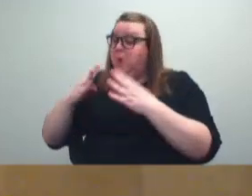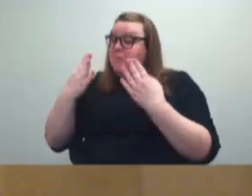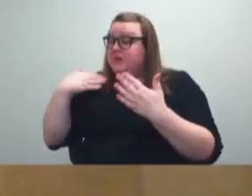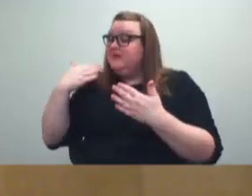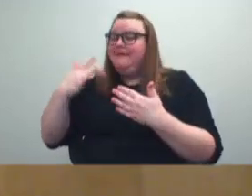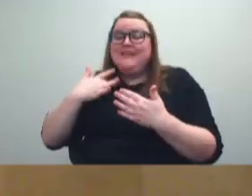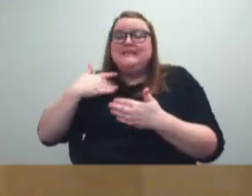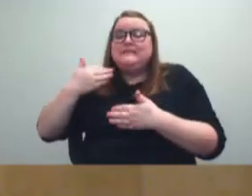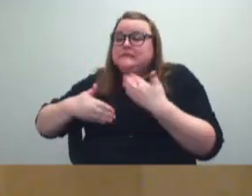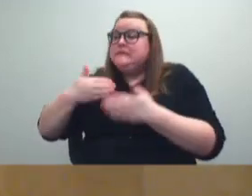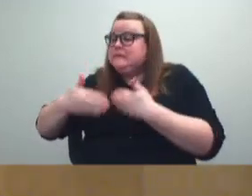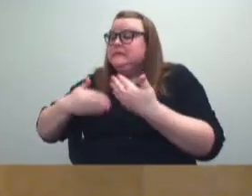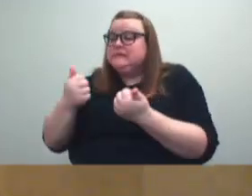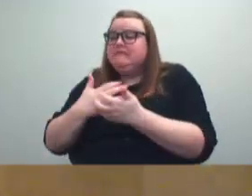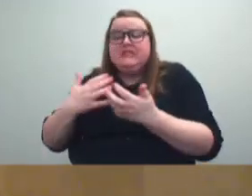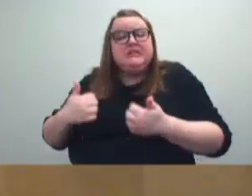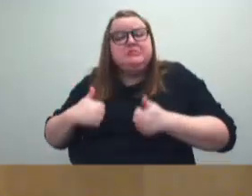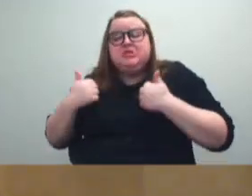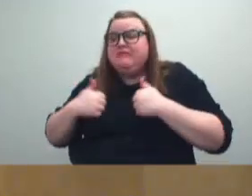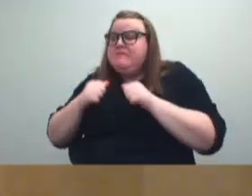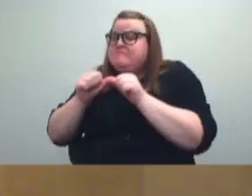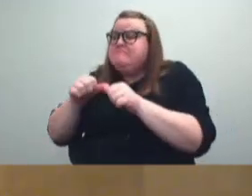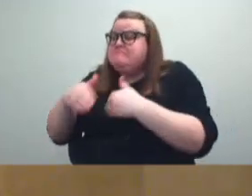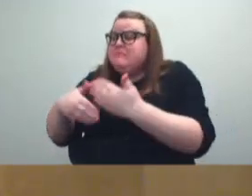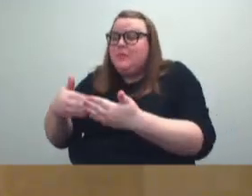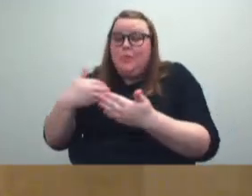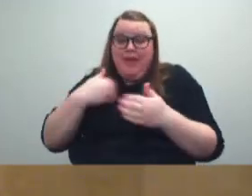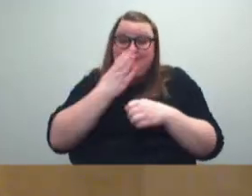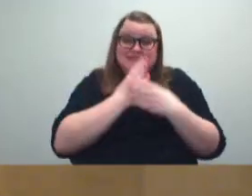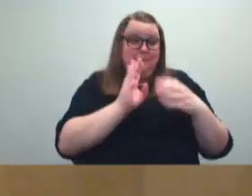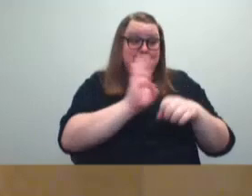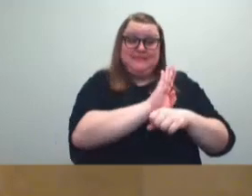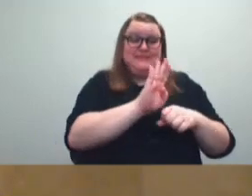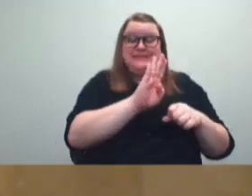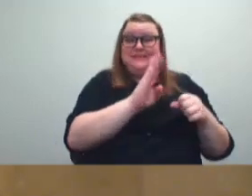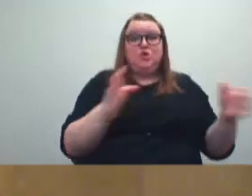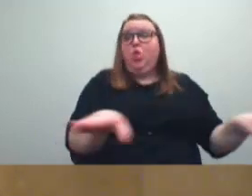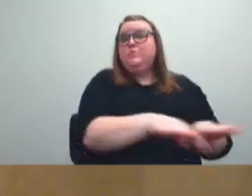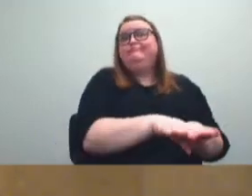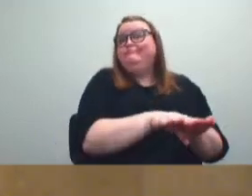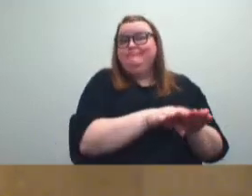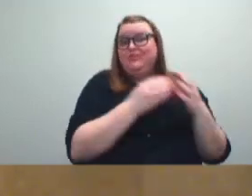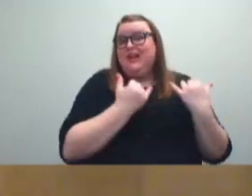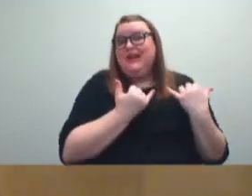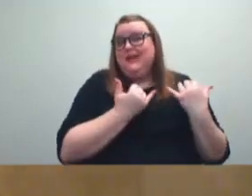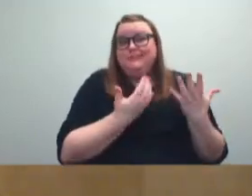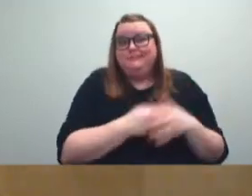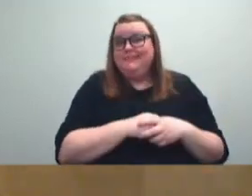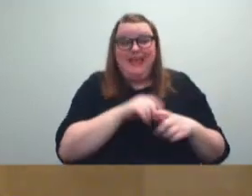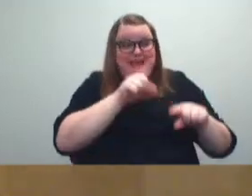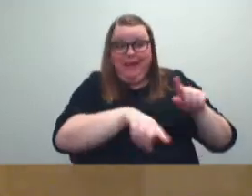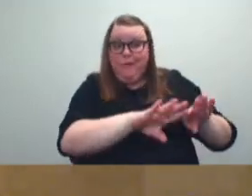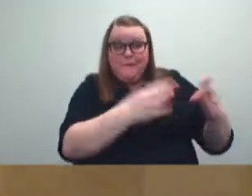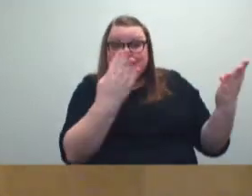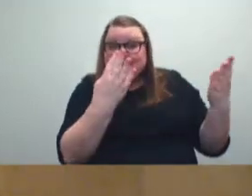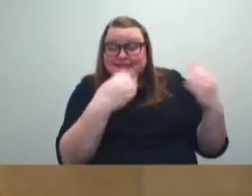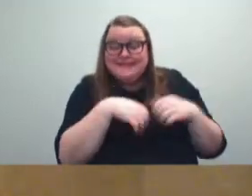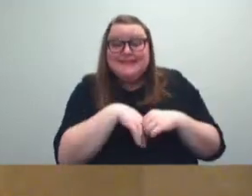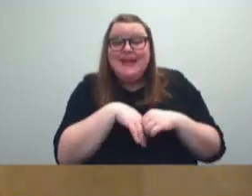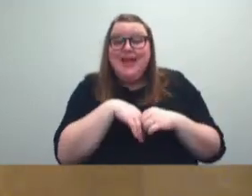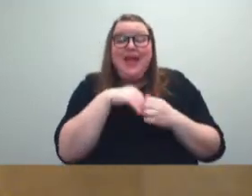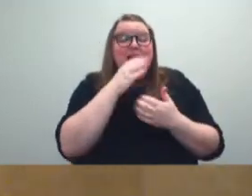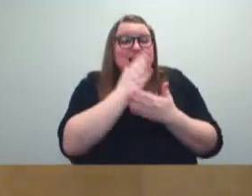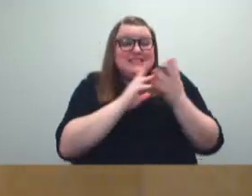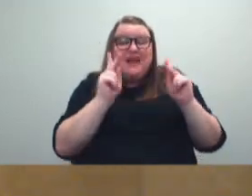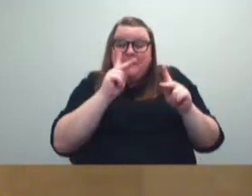that cannot open right now. Not everyone is surviving, and there's people who've put their all of their nest egg into a